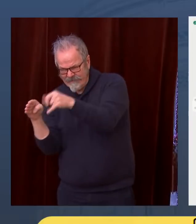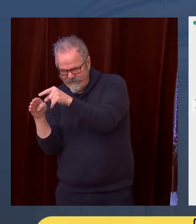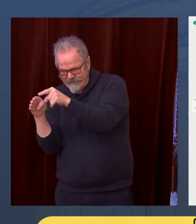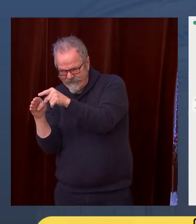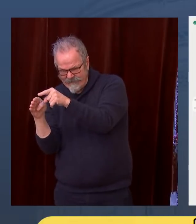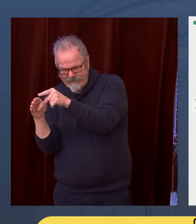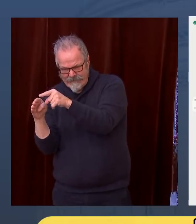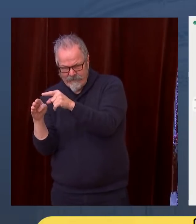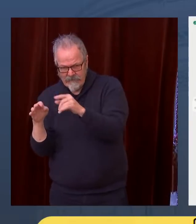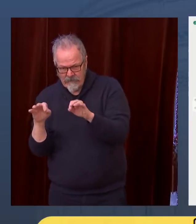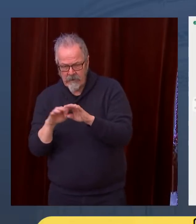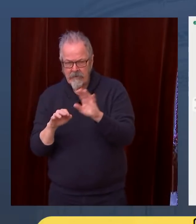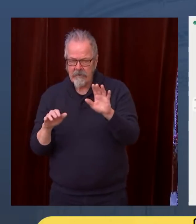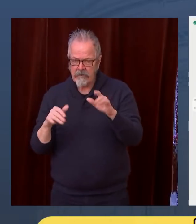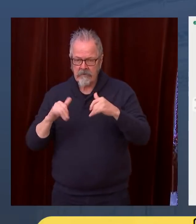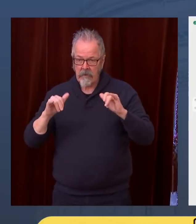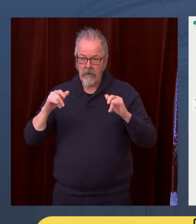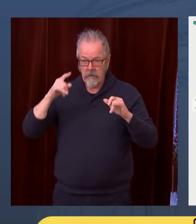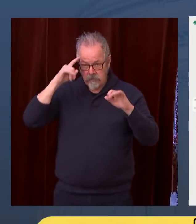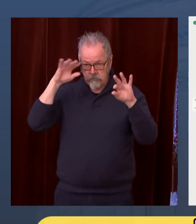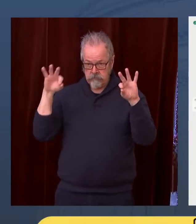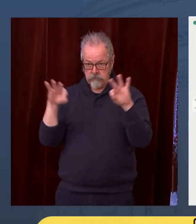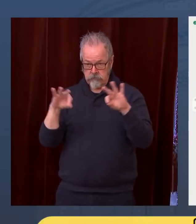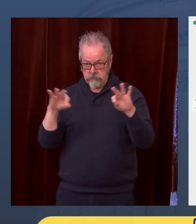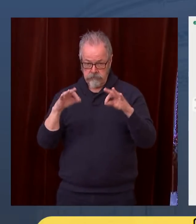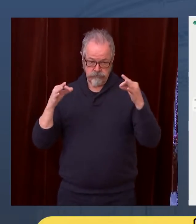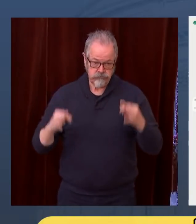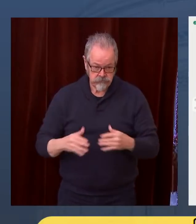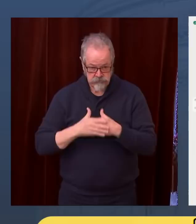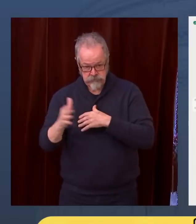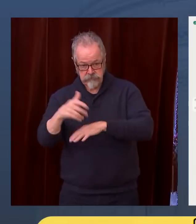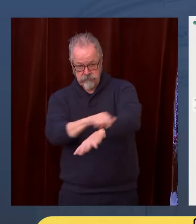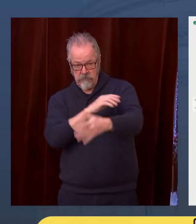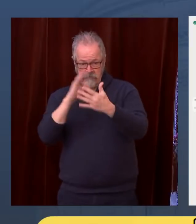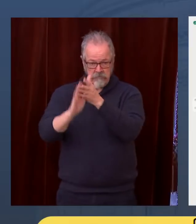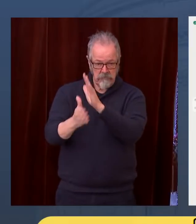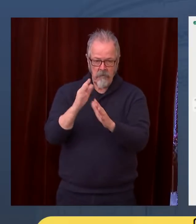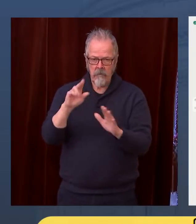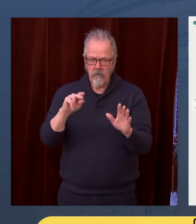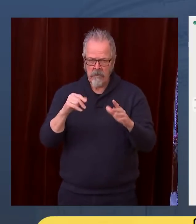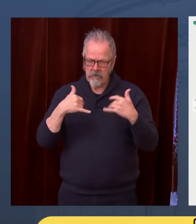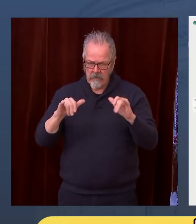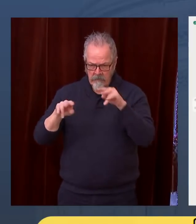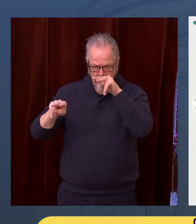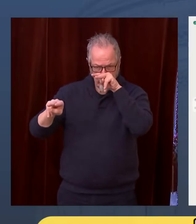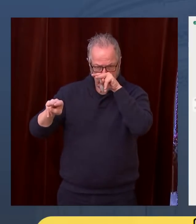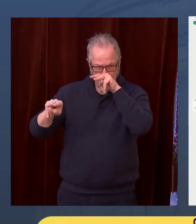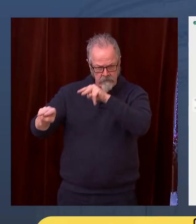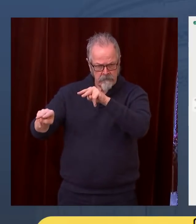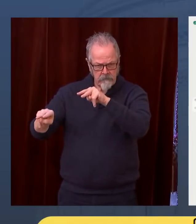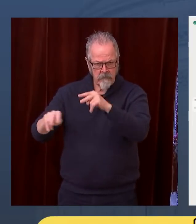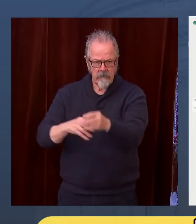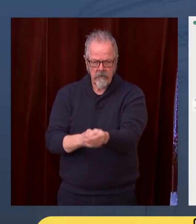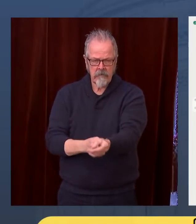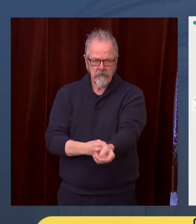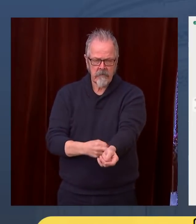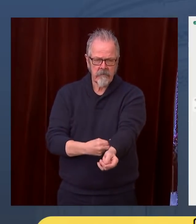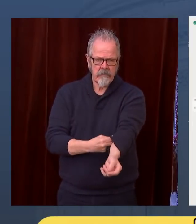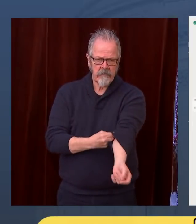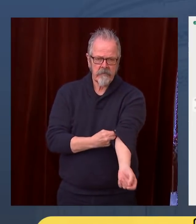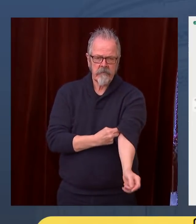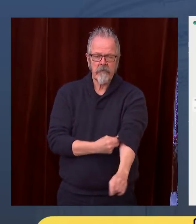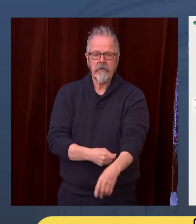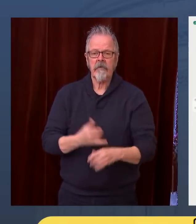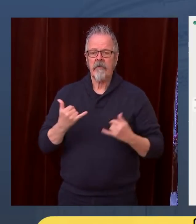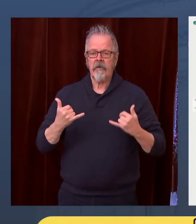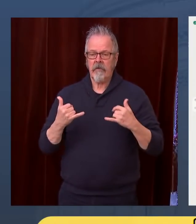obviously, that you will see that the hospitalization rate today is higher still than any other time in the pandemic except the